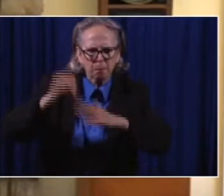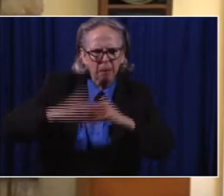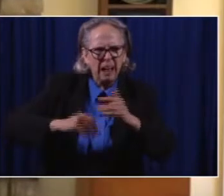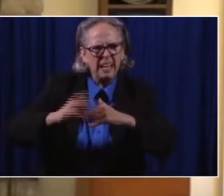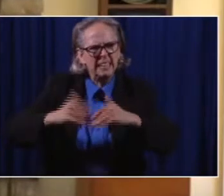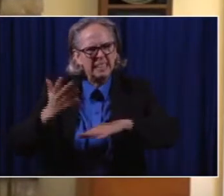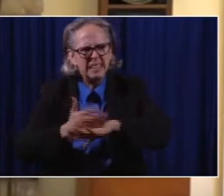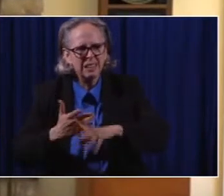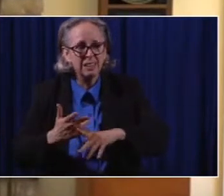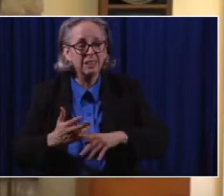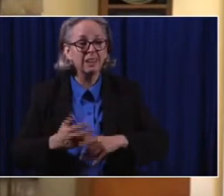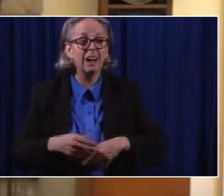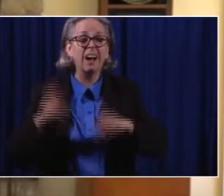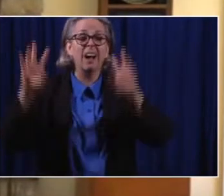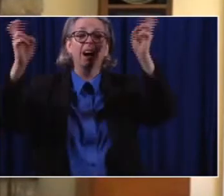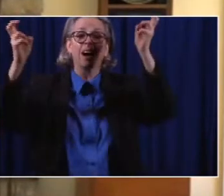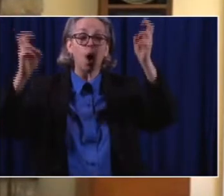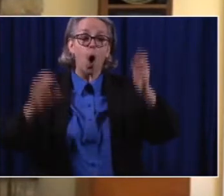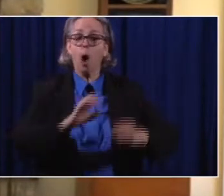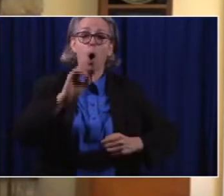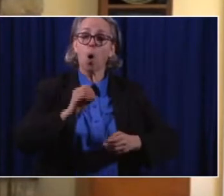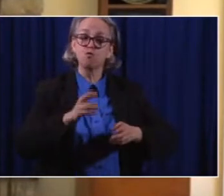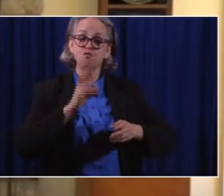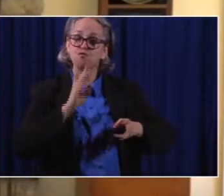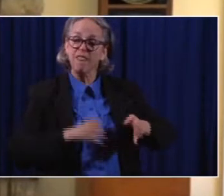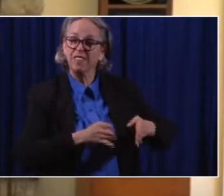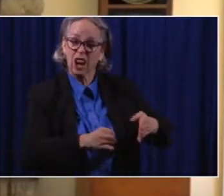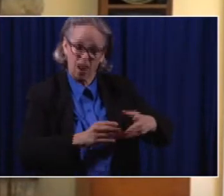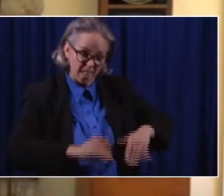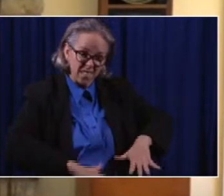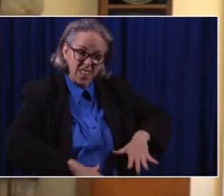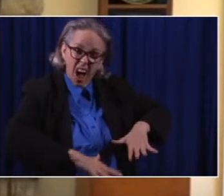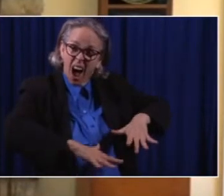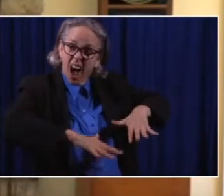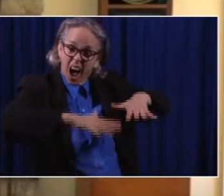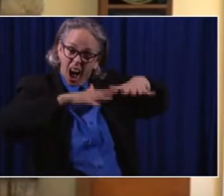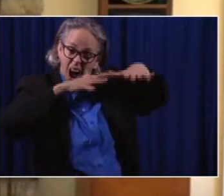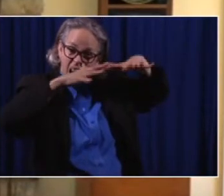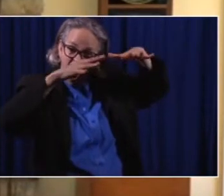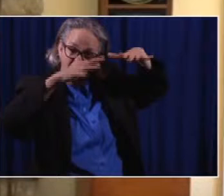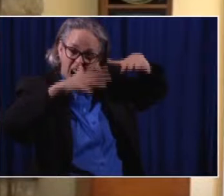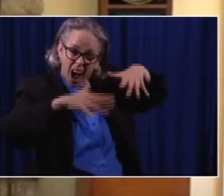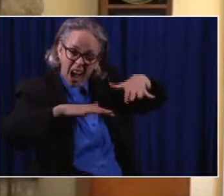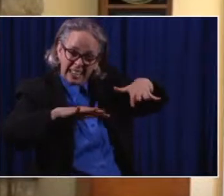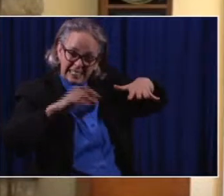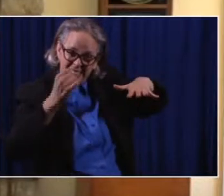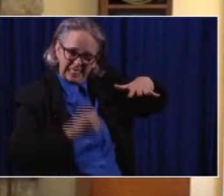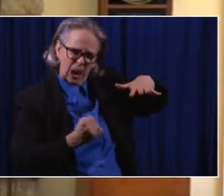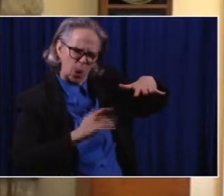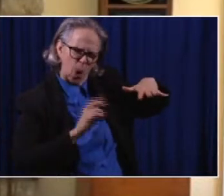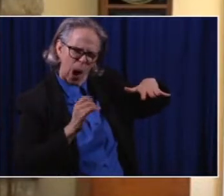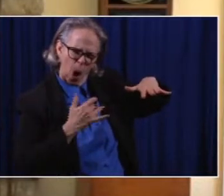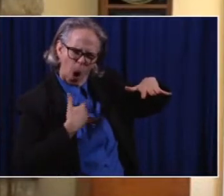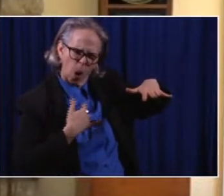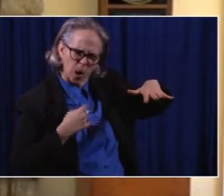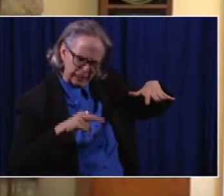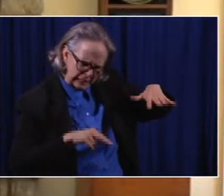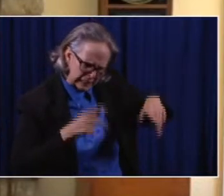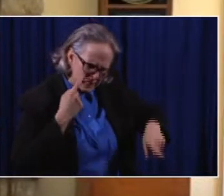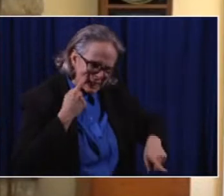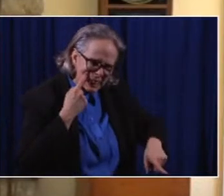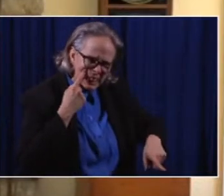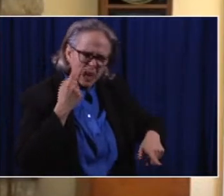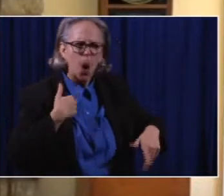overflows and floods down in southern Ohio and Lawrence County or some county, we know what's going on. This